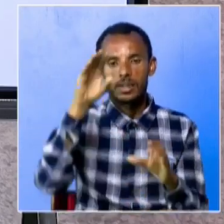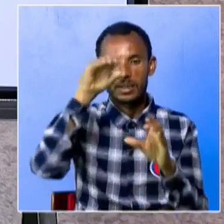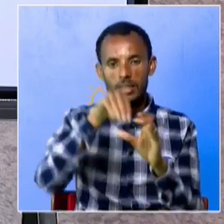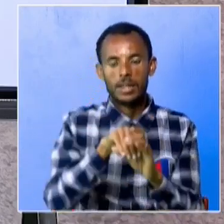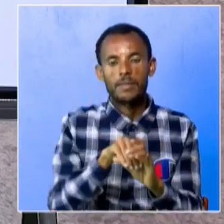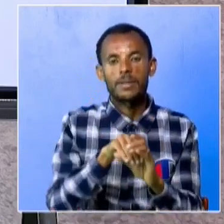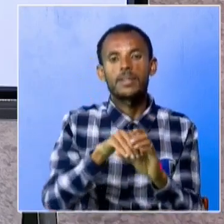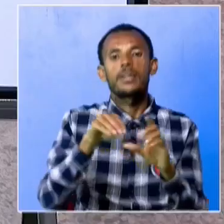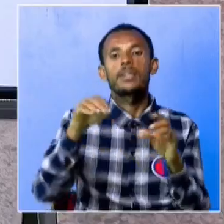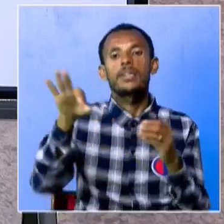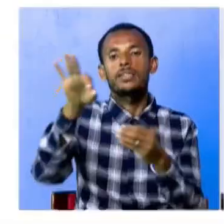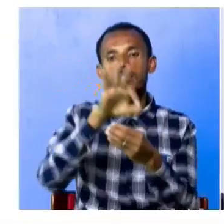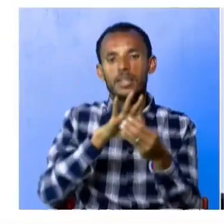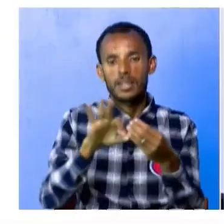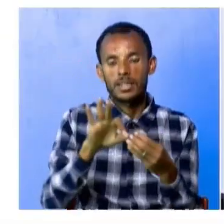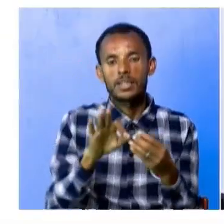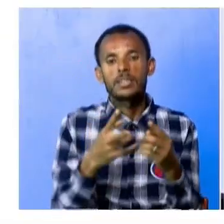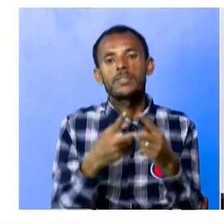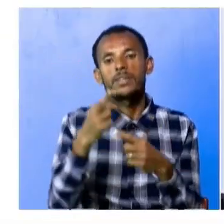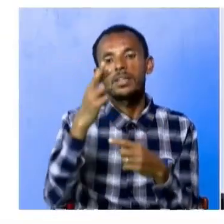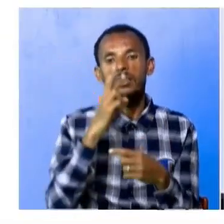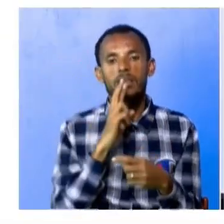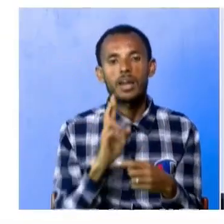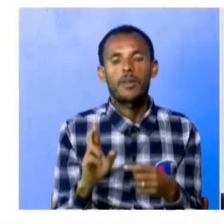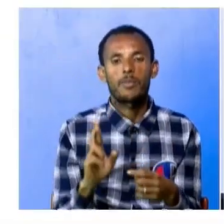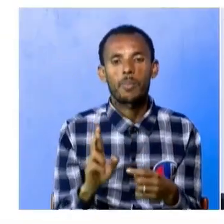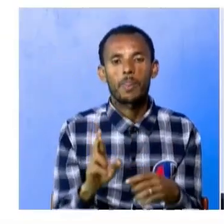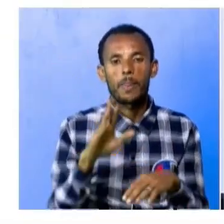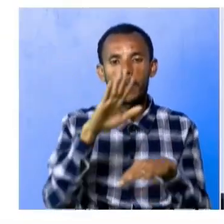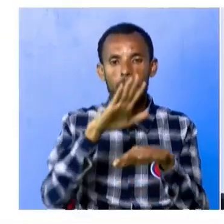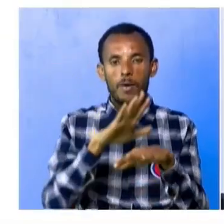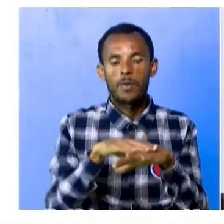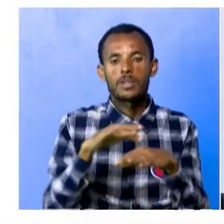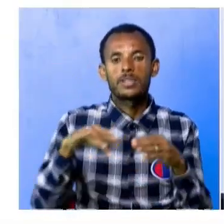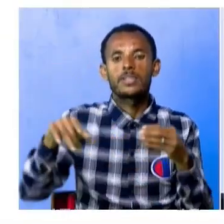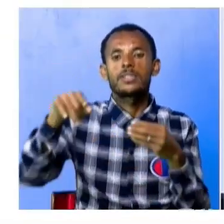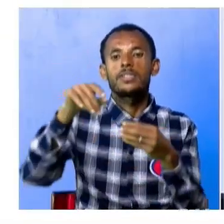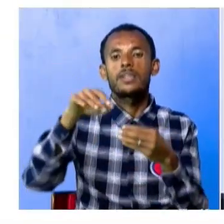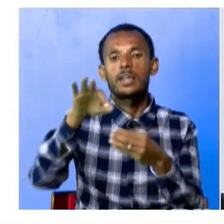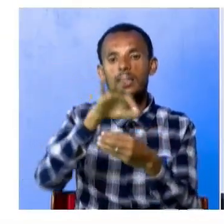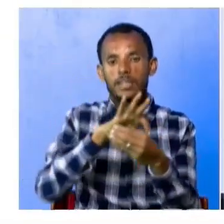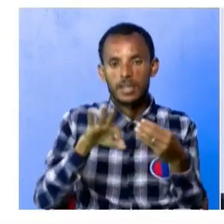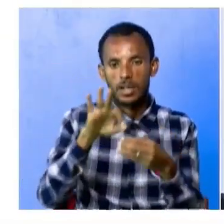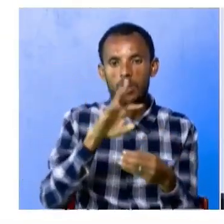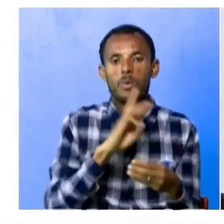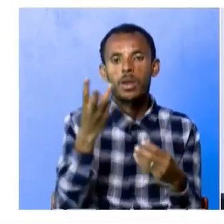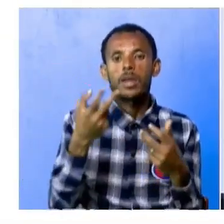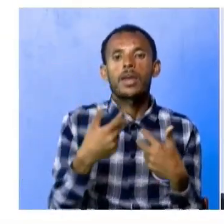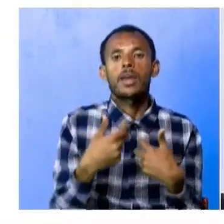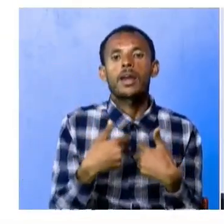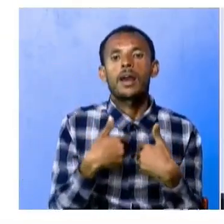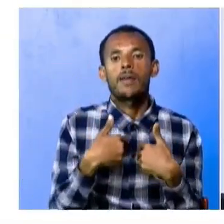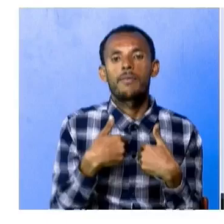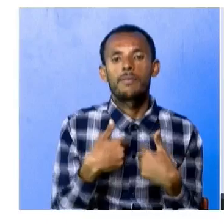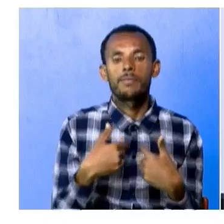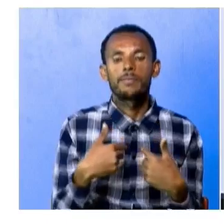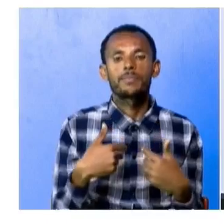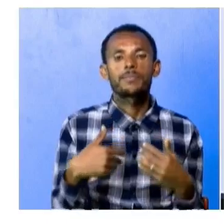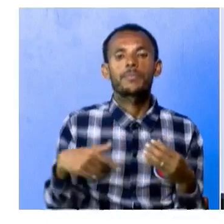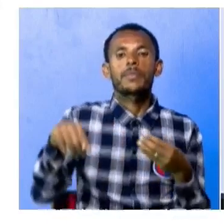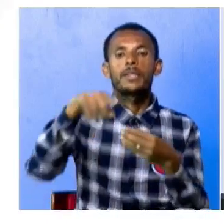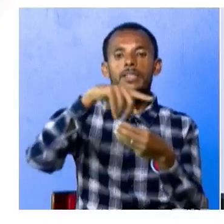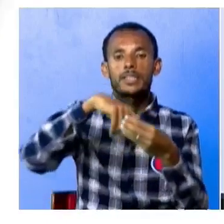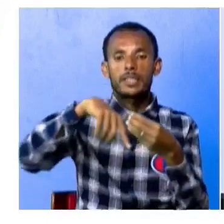in a circle where the vertices are on the circle. Say we have a cyclic quadrilateral,